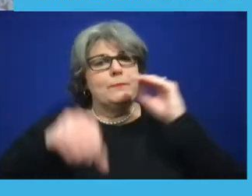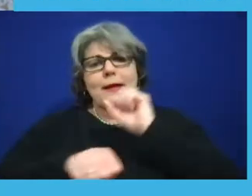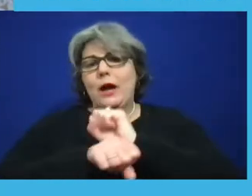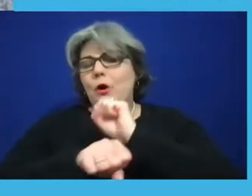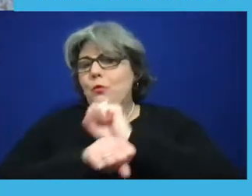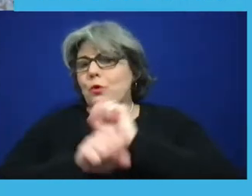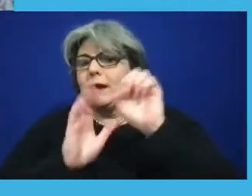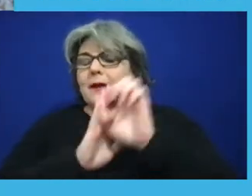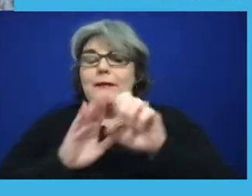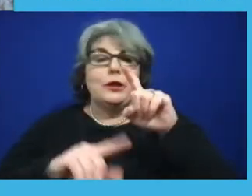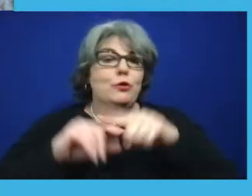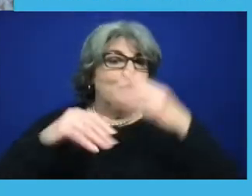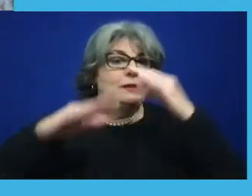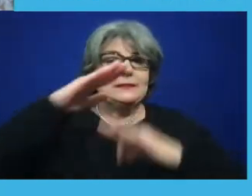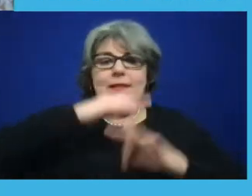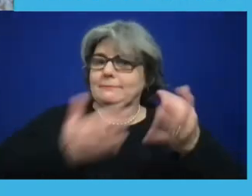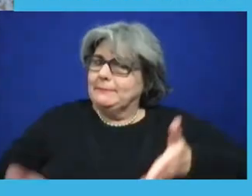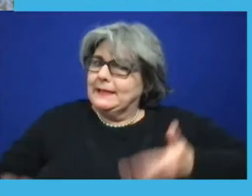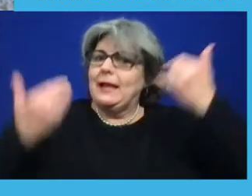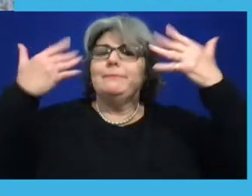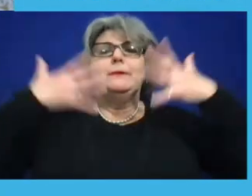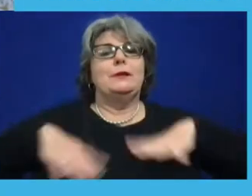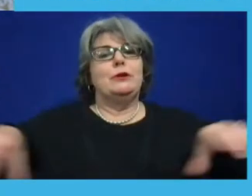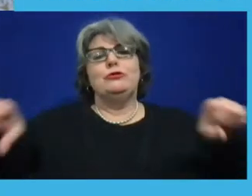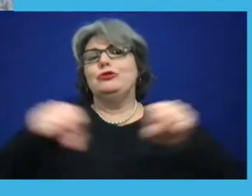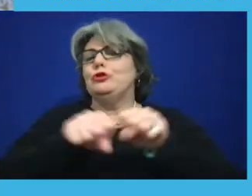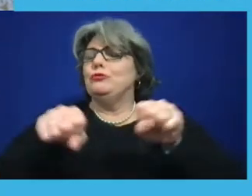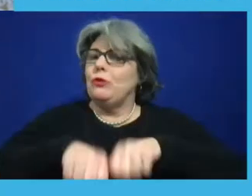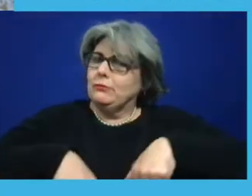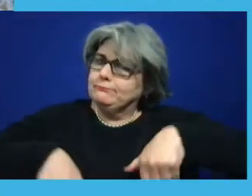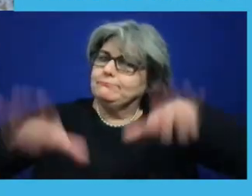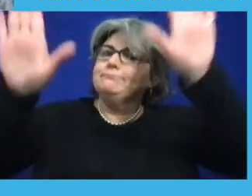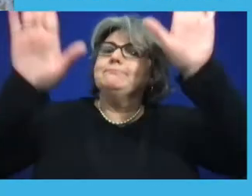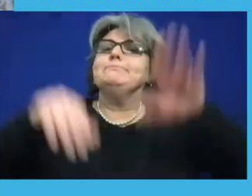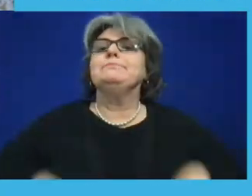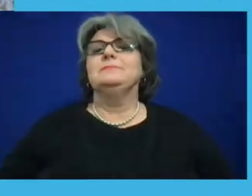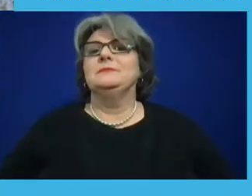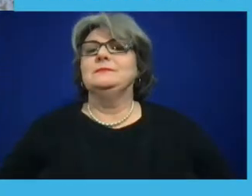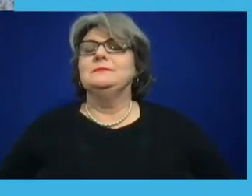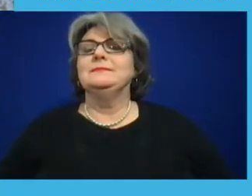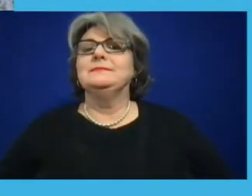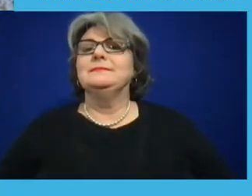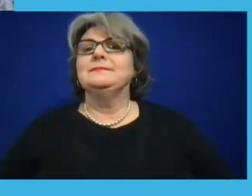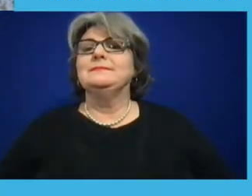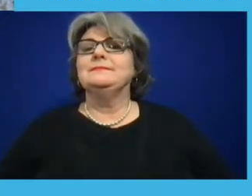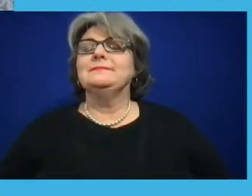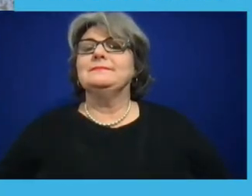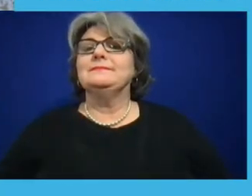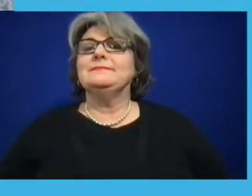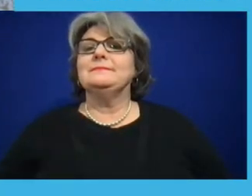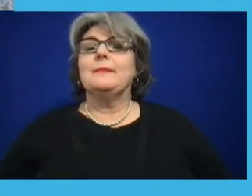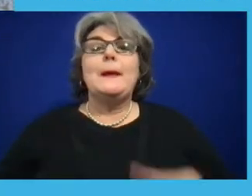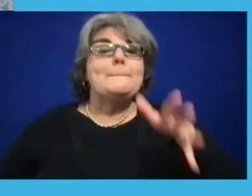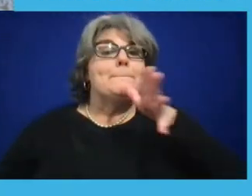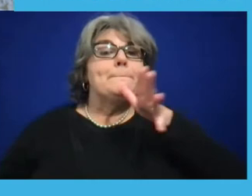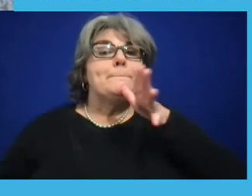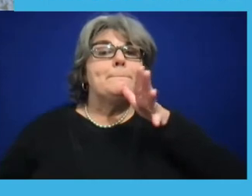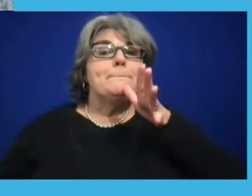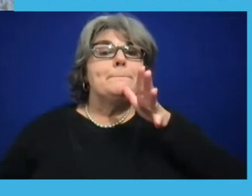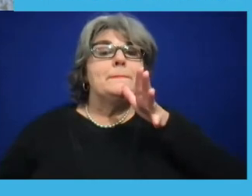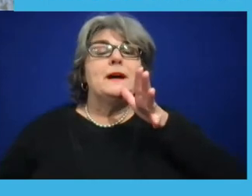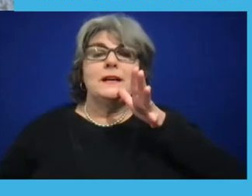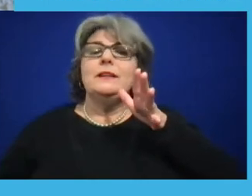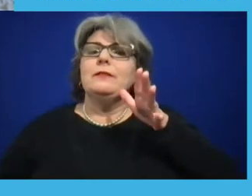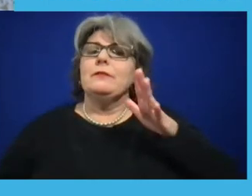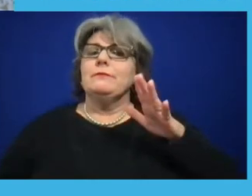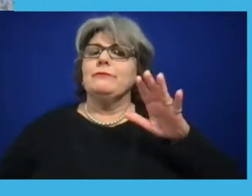My mother and my father poured into me a fierce work ethic. My dad didn't let you sleep late. He said, get up, get dressed, put your shoes on.